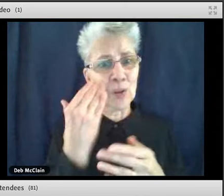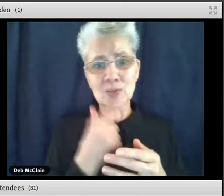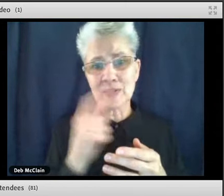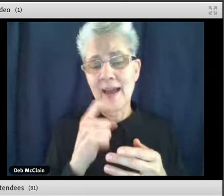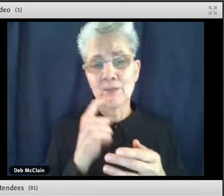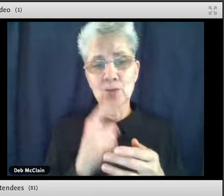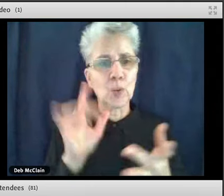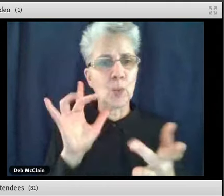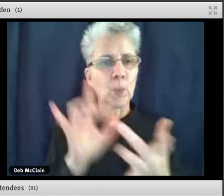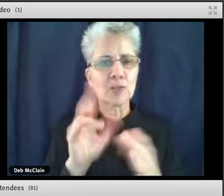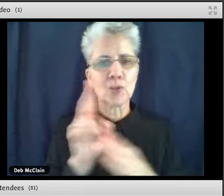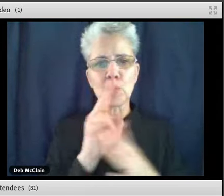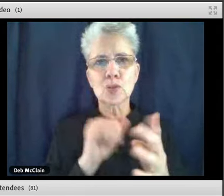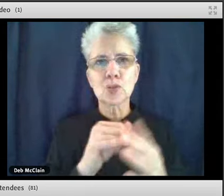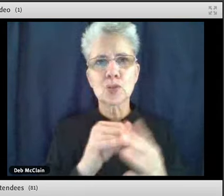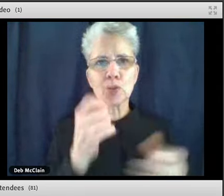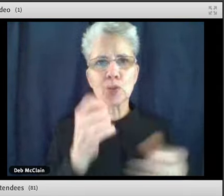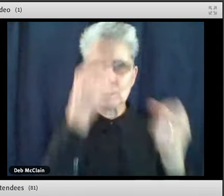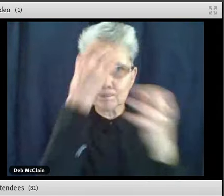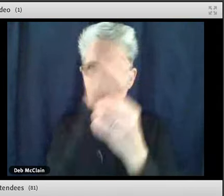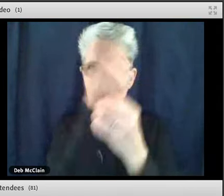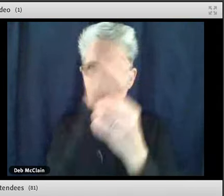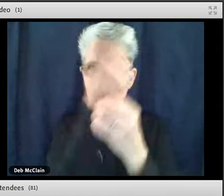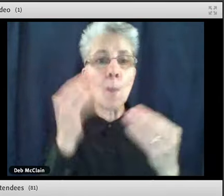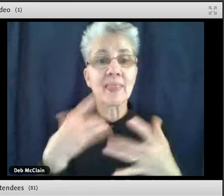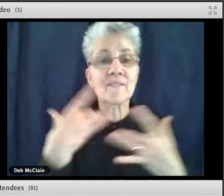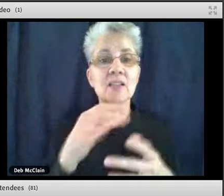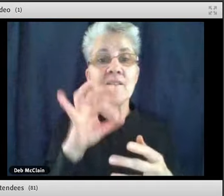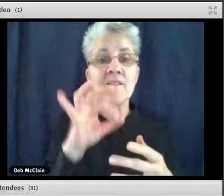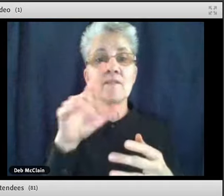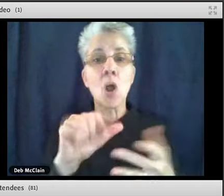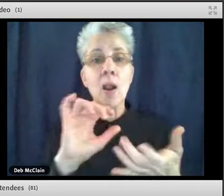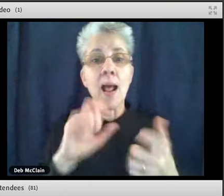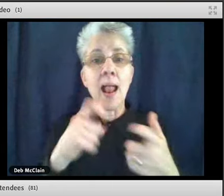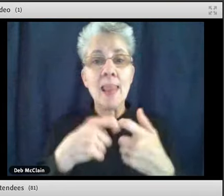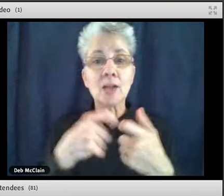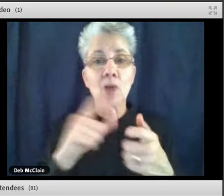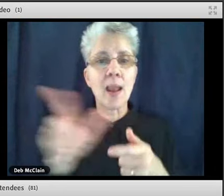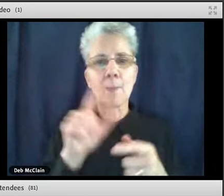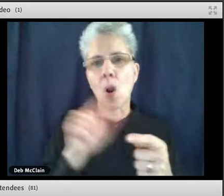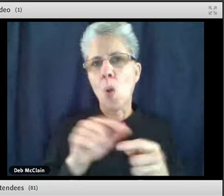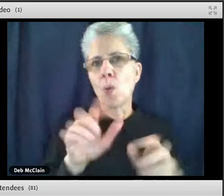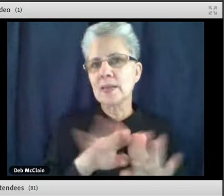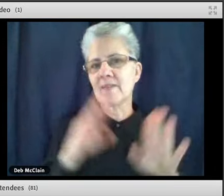do a live webinar with your patrons. So I just want to show you really quickly,